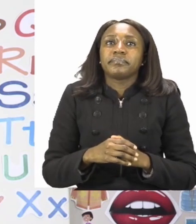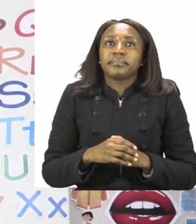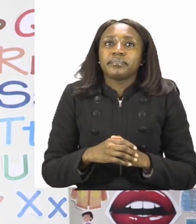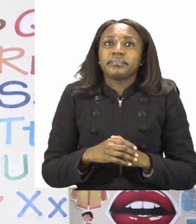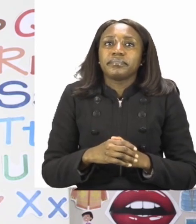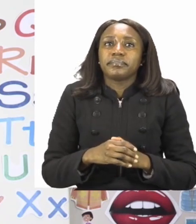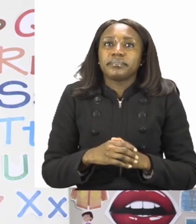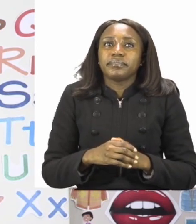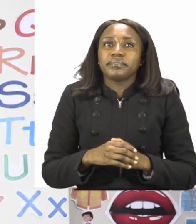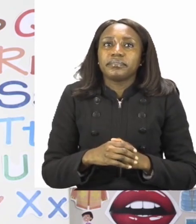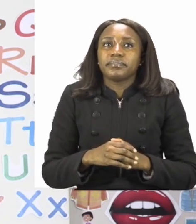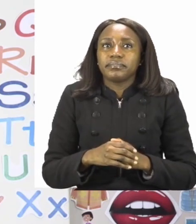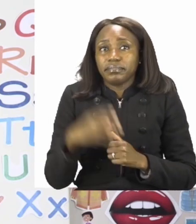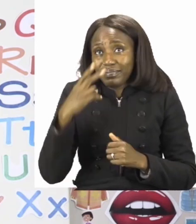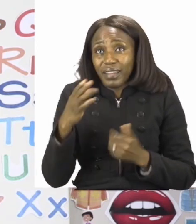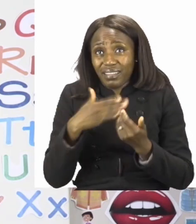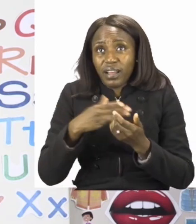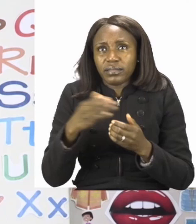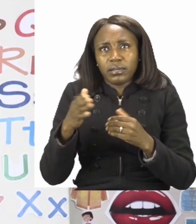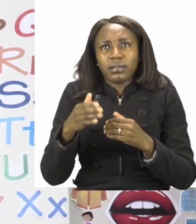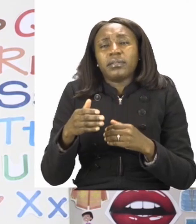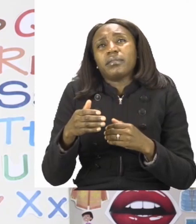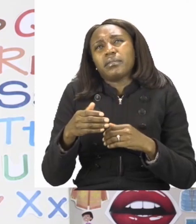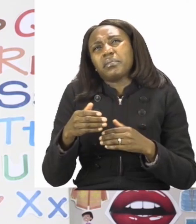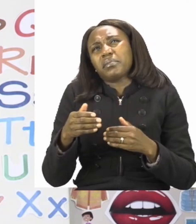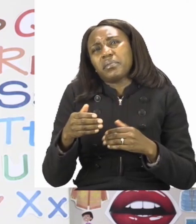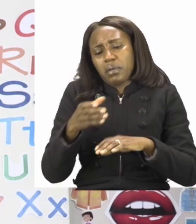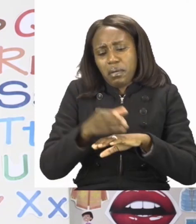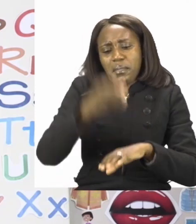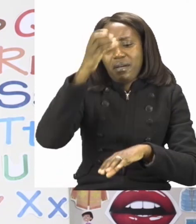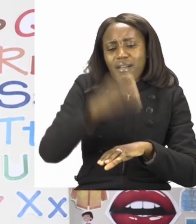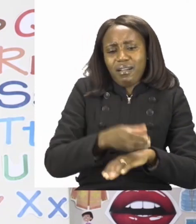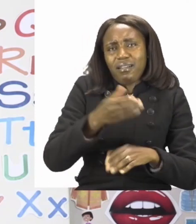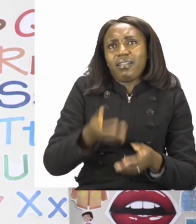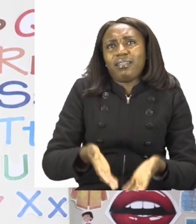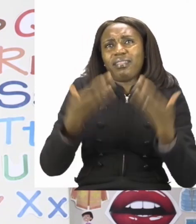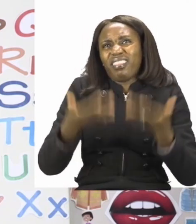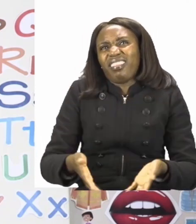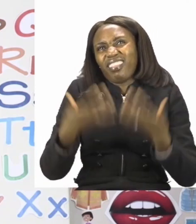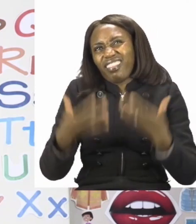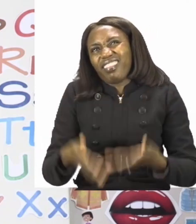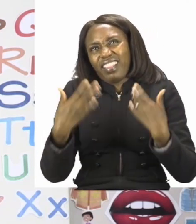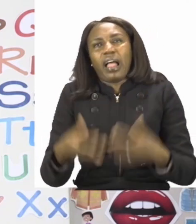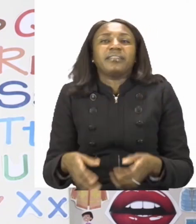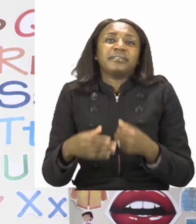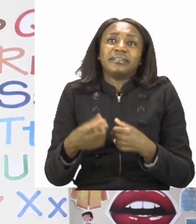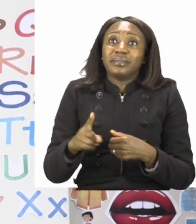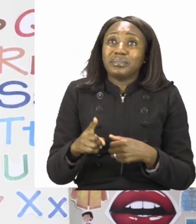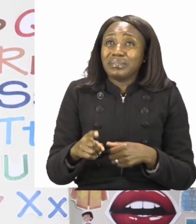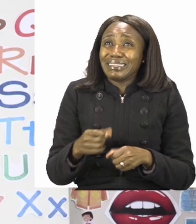able to pick it up with one hand and play with it up and down, and you don't